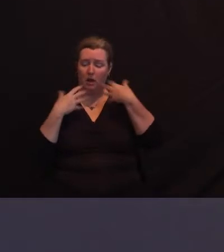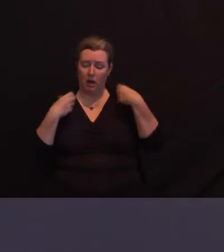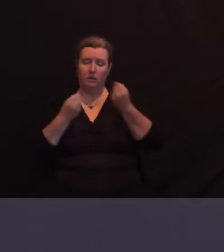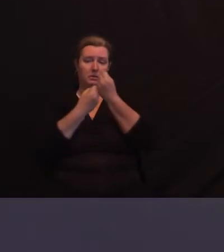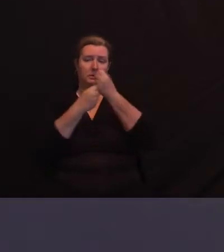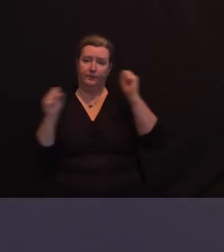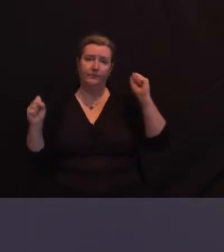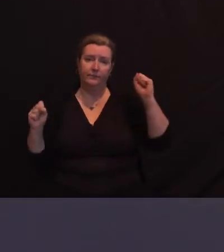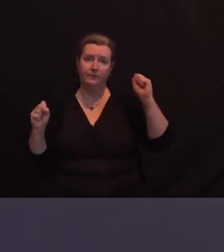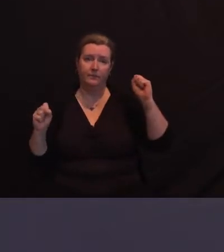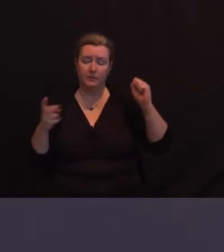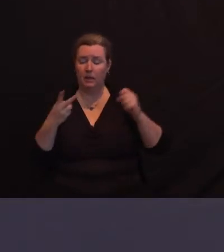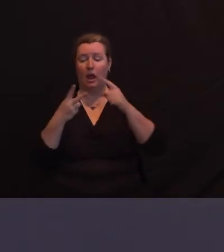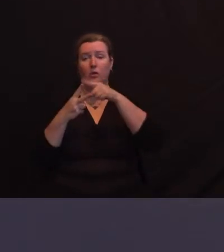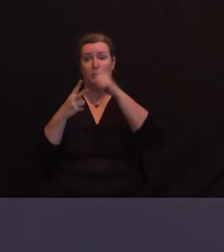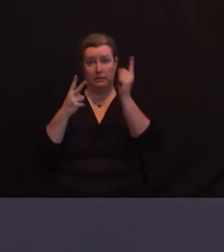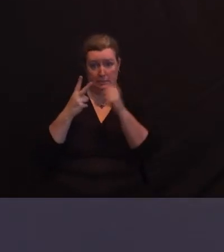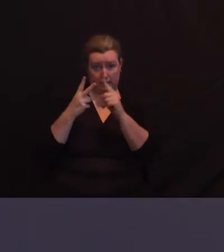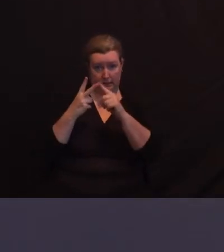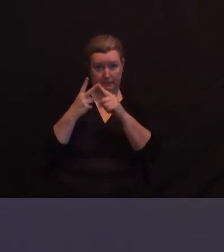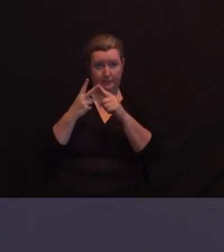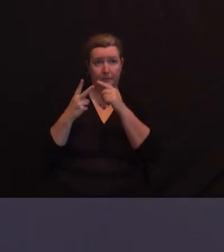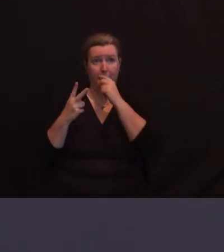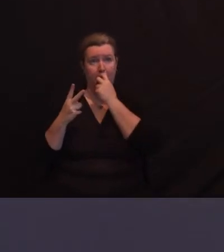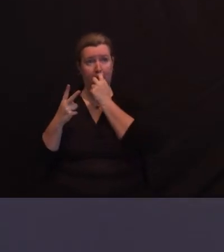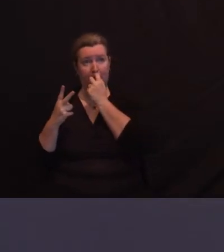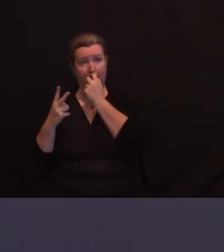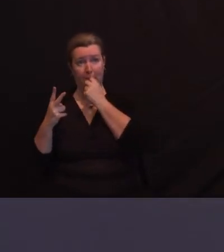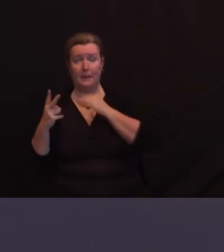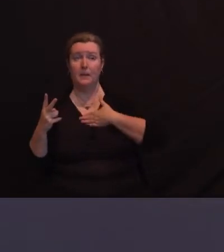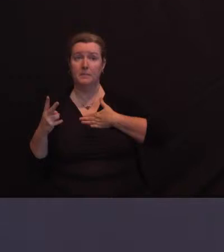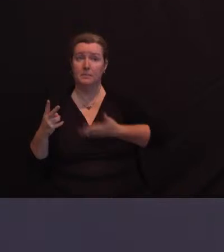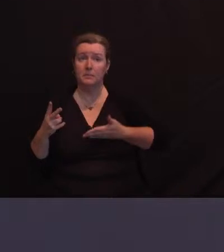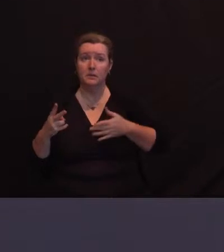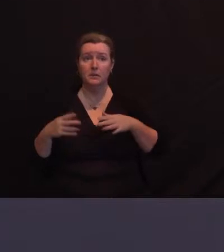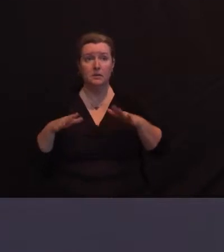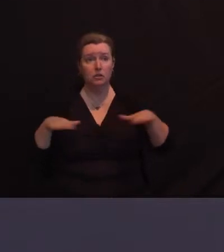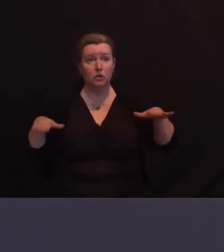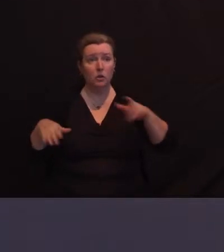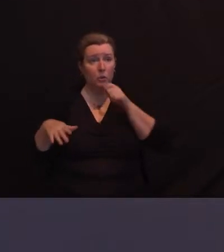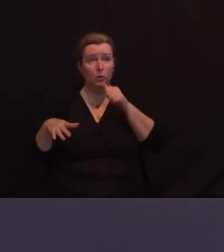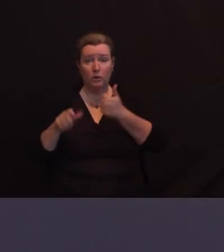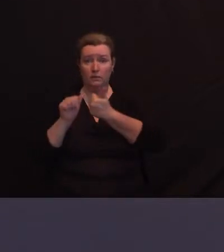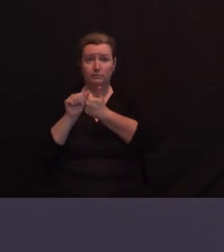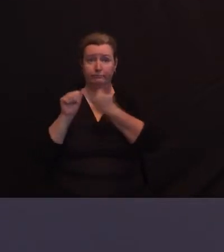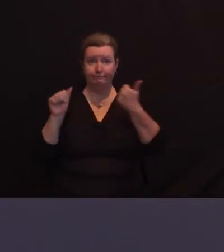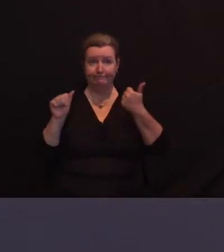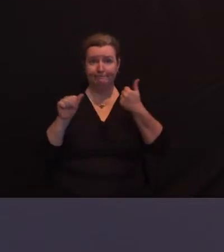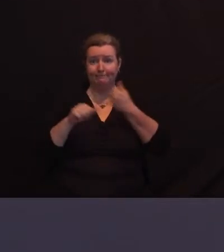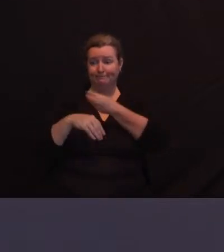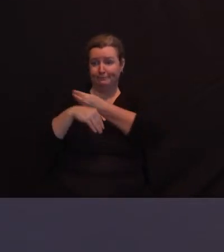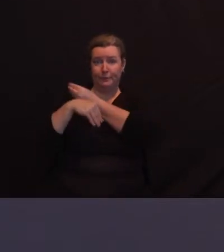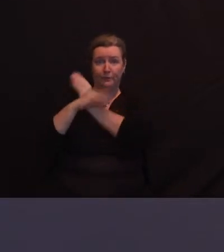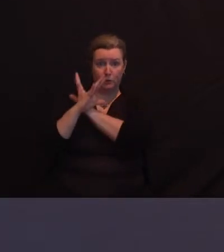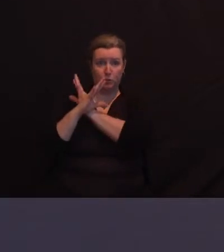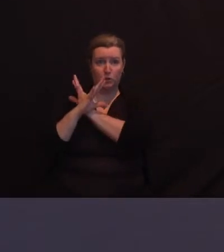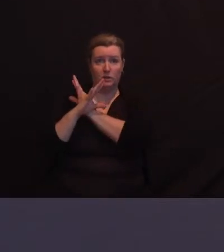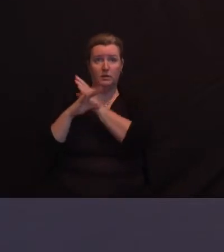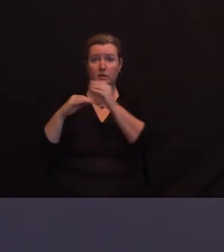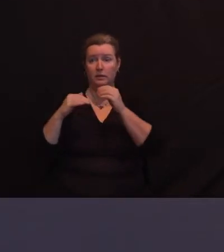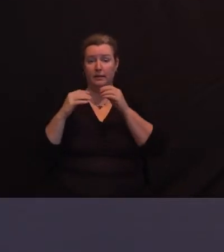two is acknowledgement that the learning loss between virtual on the one hand and